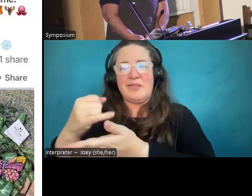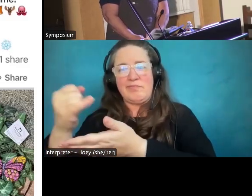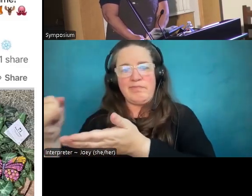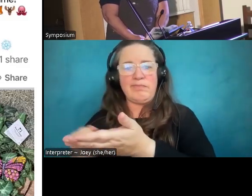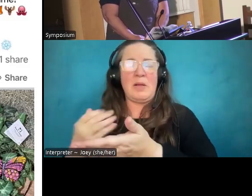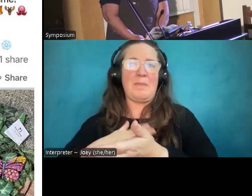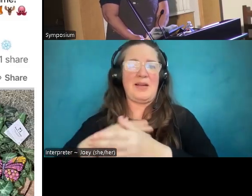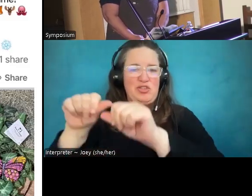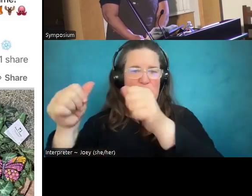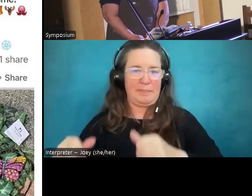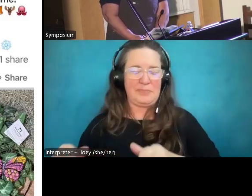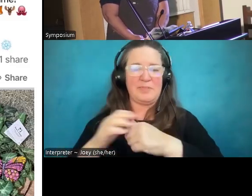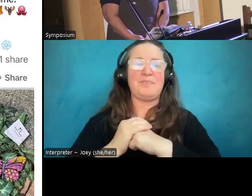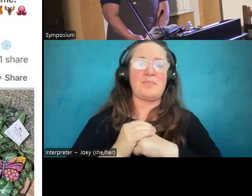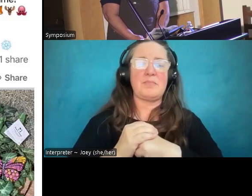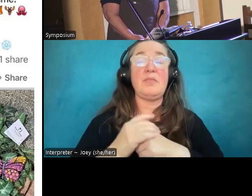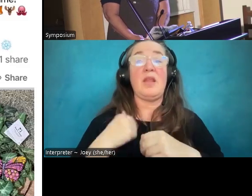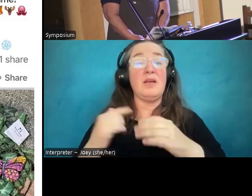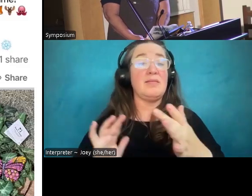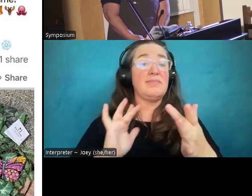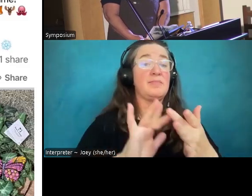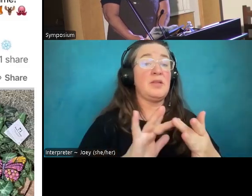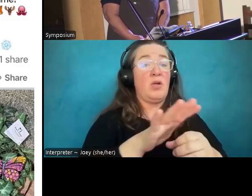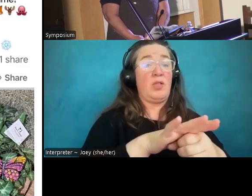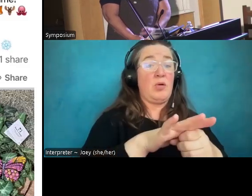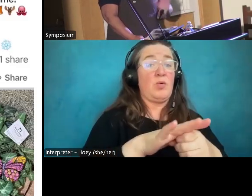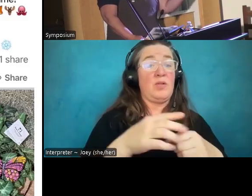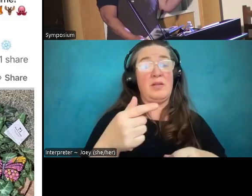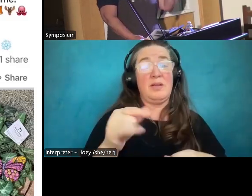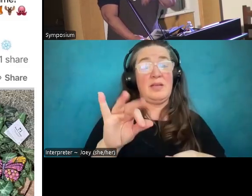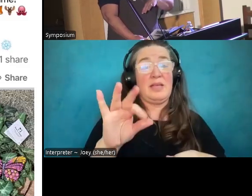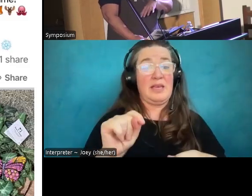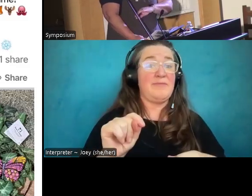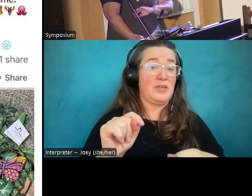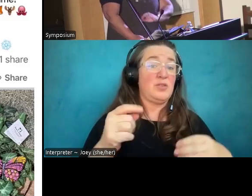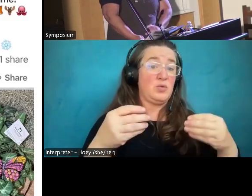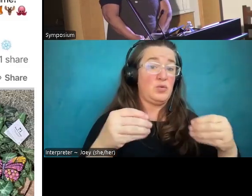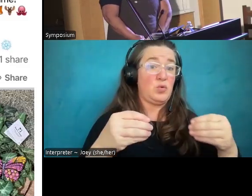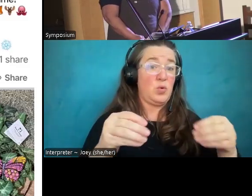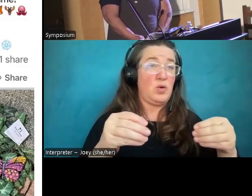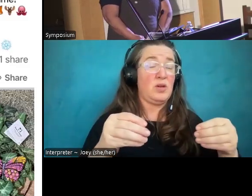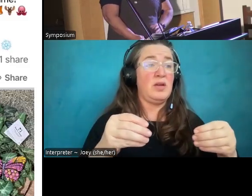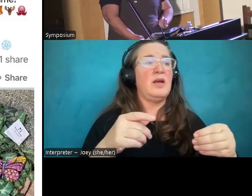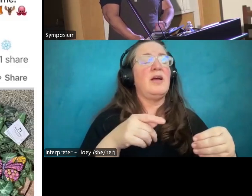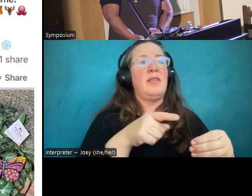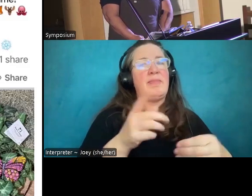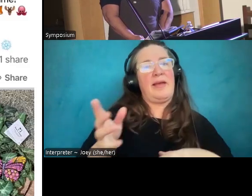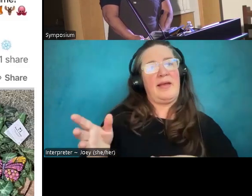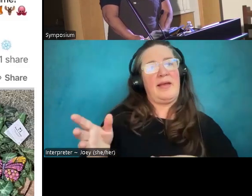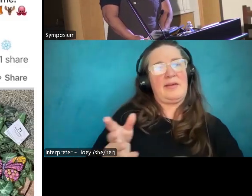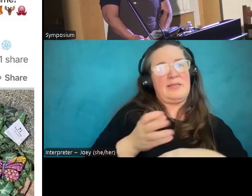I contacted one of our local gift shops, and they take my pieces on consignment, and they're